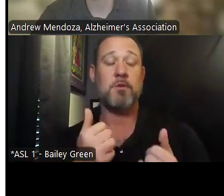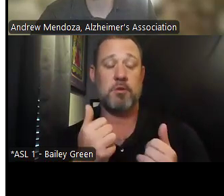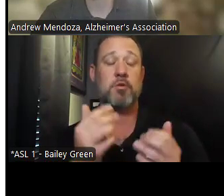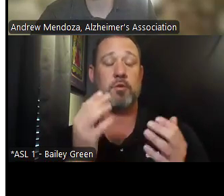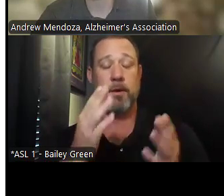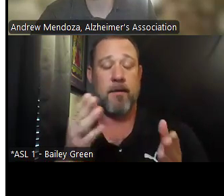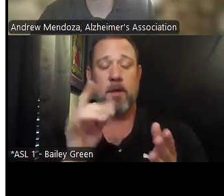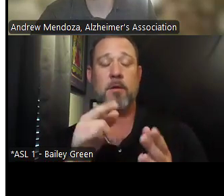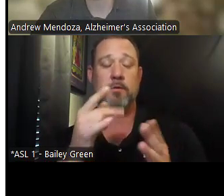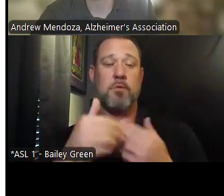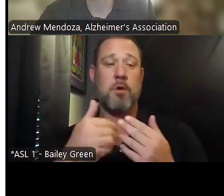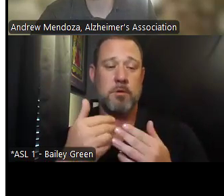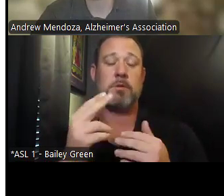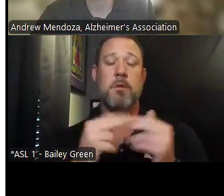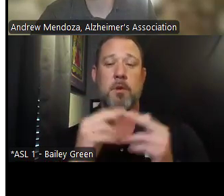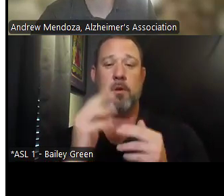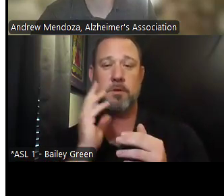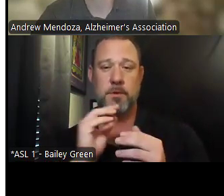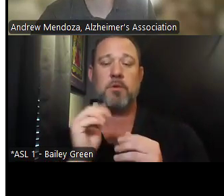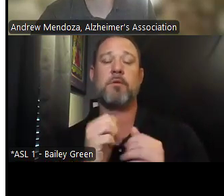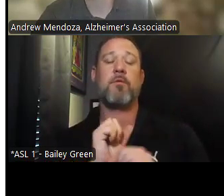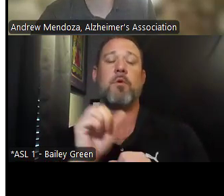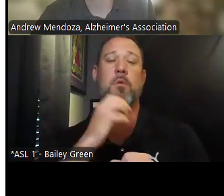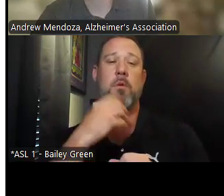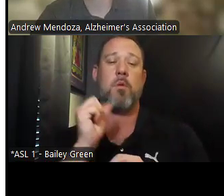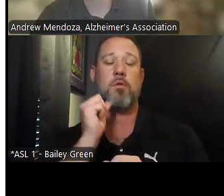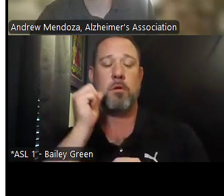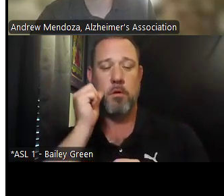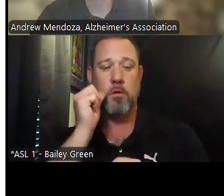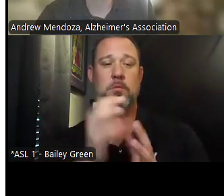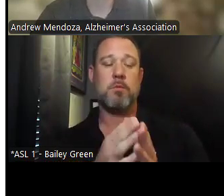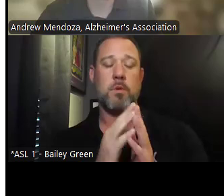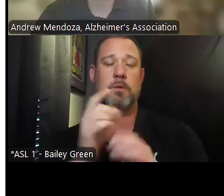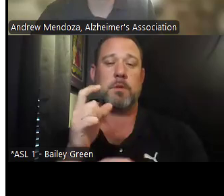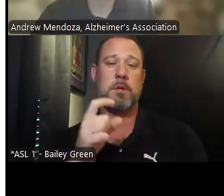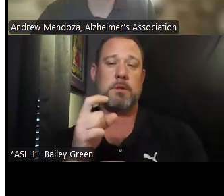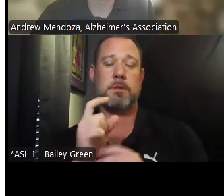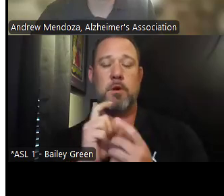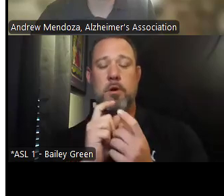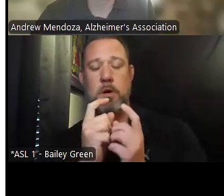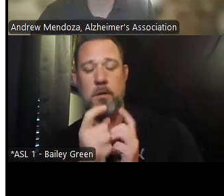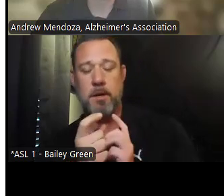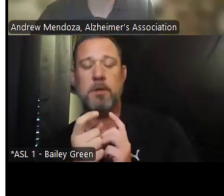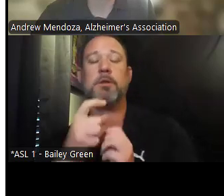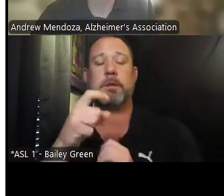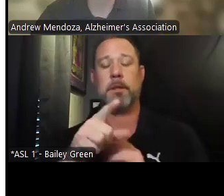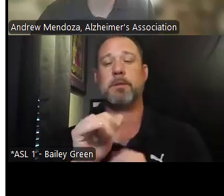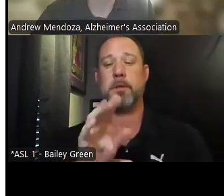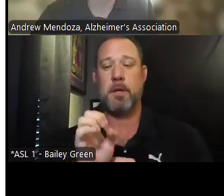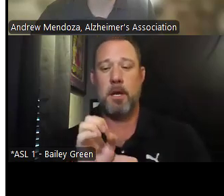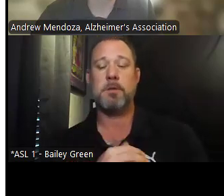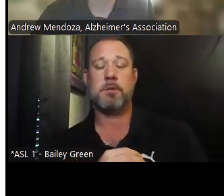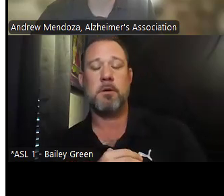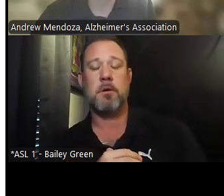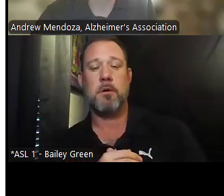process. And it builds upon the experience of working with older adults and requesting the necessary accommodations that are needed in these cases, whether